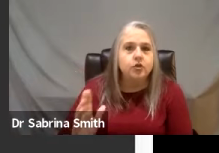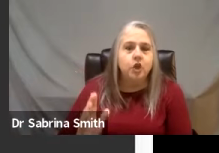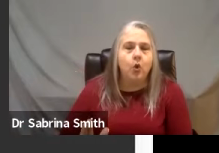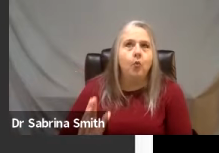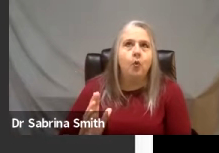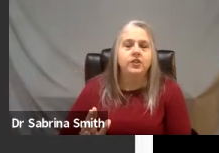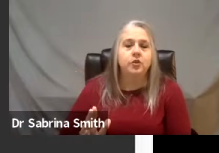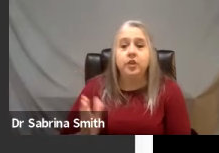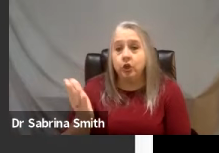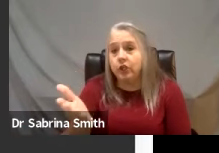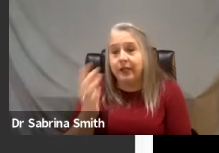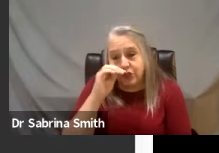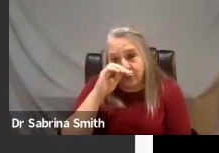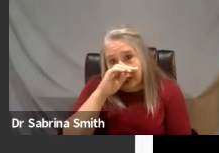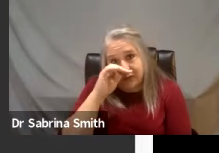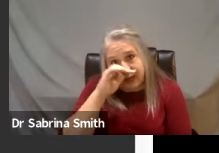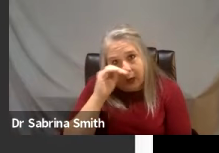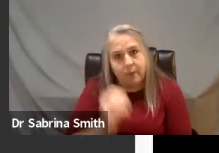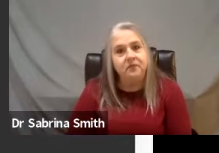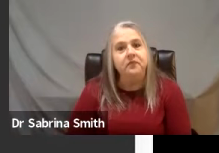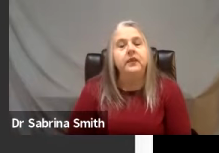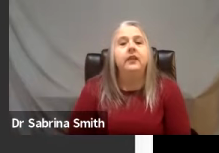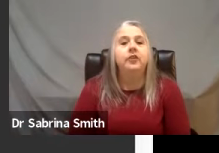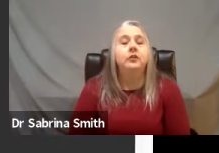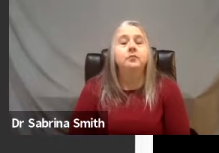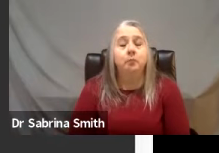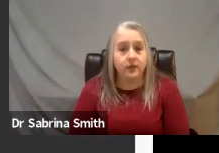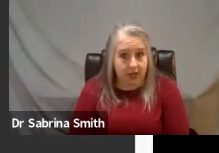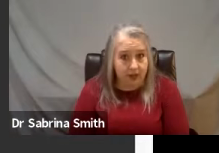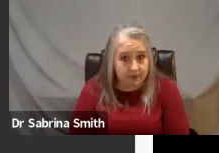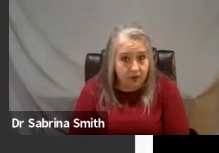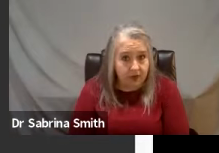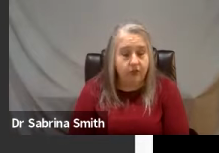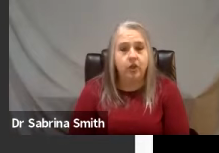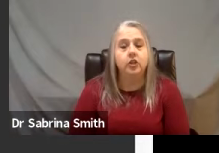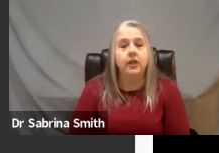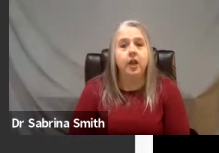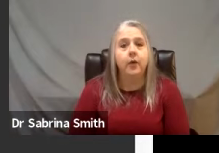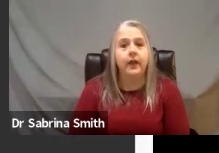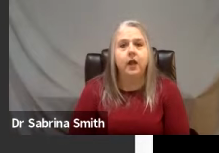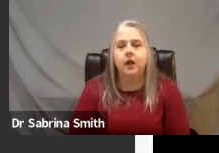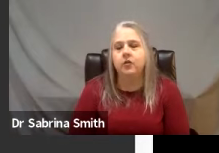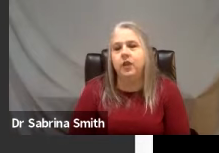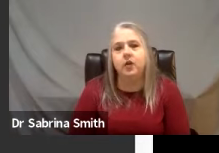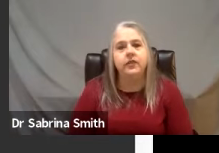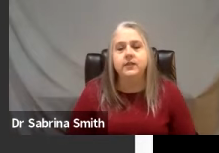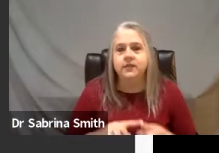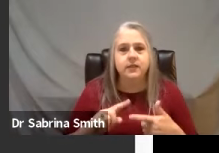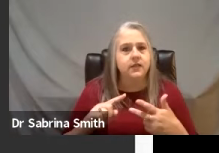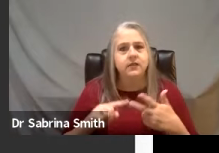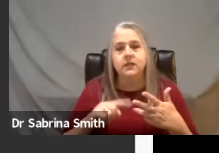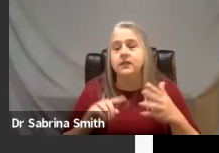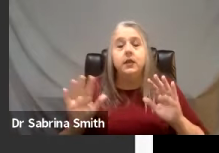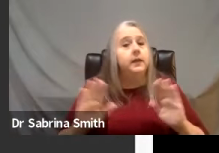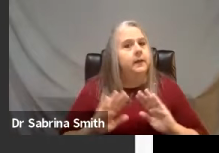also don't want to, when you're looking at your product right now, if there are times on there that you're looking going, oh no, this,